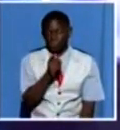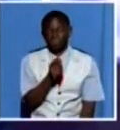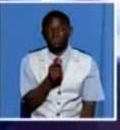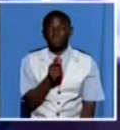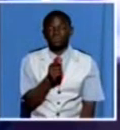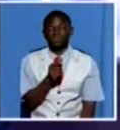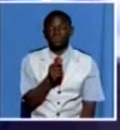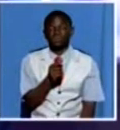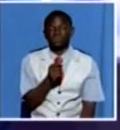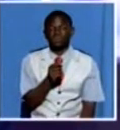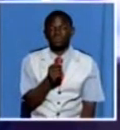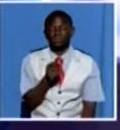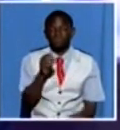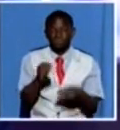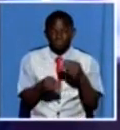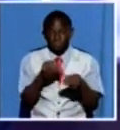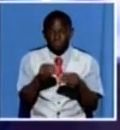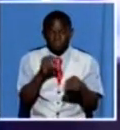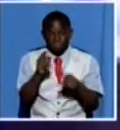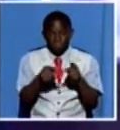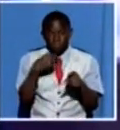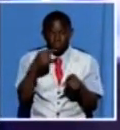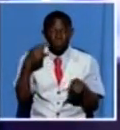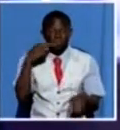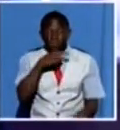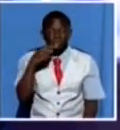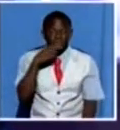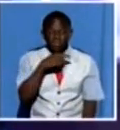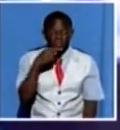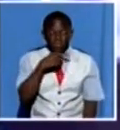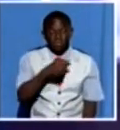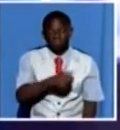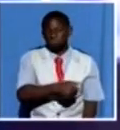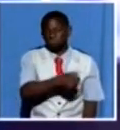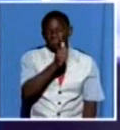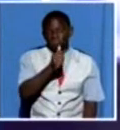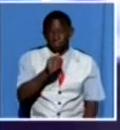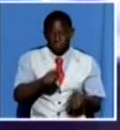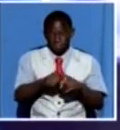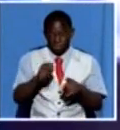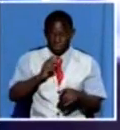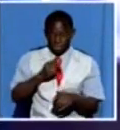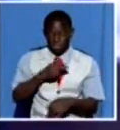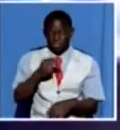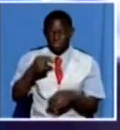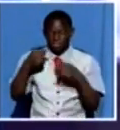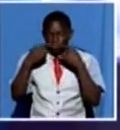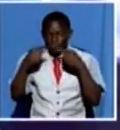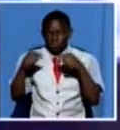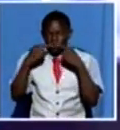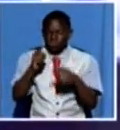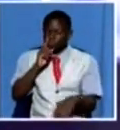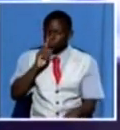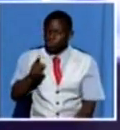who are driving the false information, so that even when they will have facts, Zambian people will say, these are liars. That's why